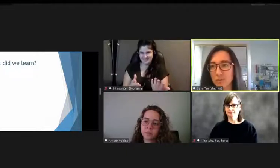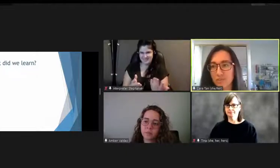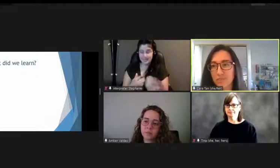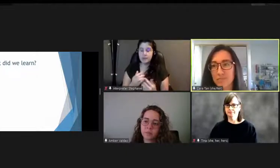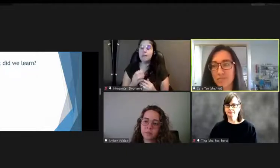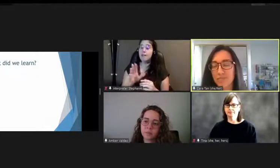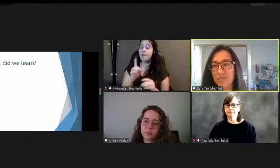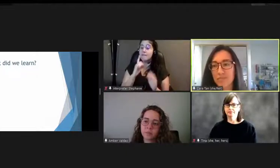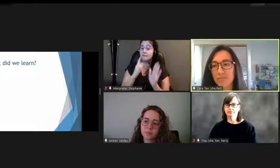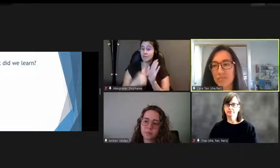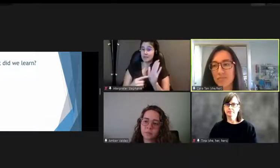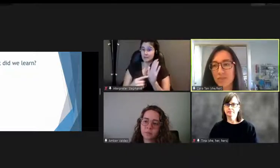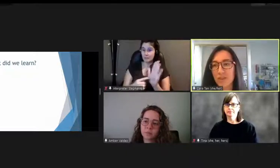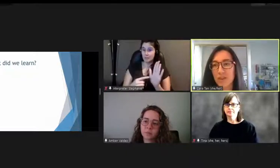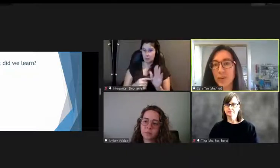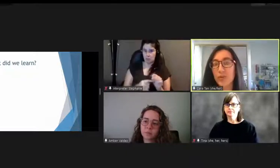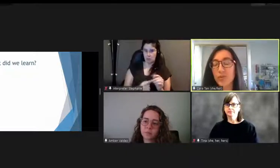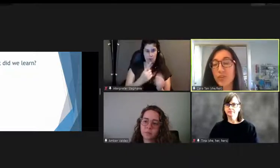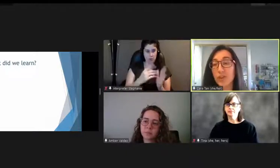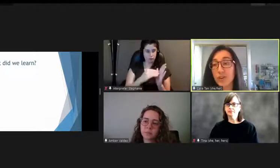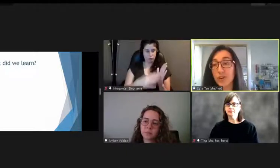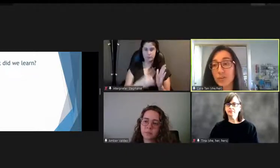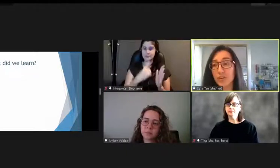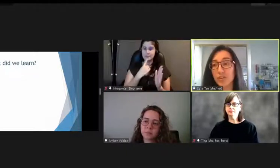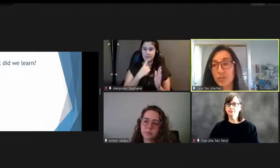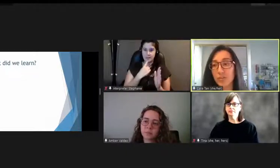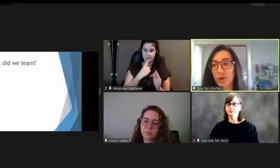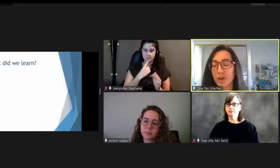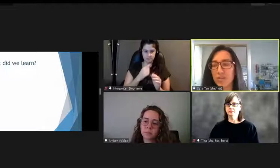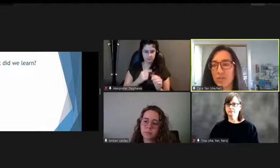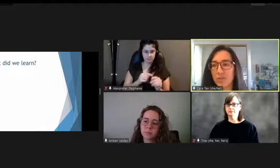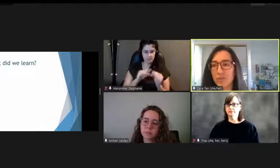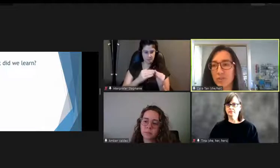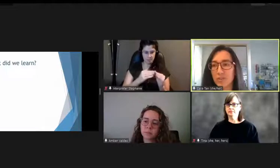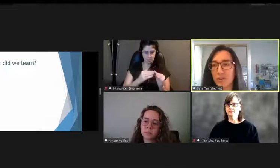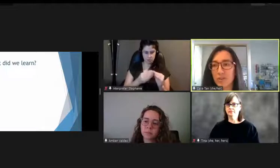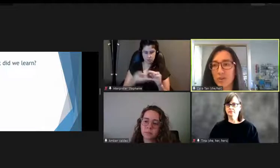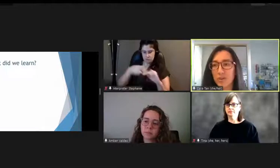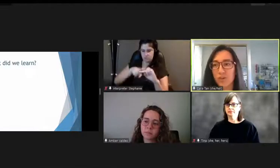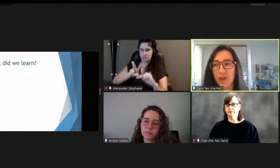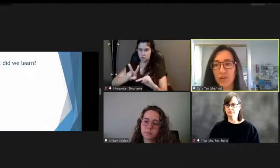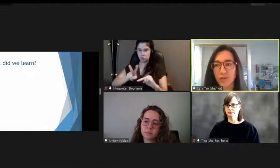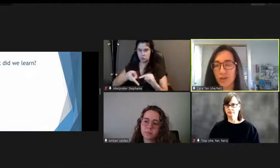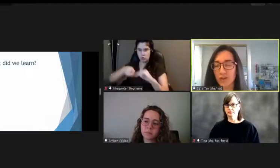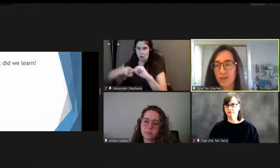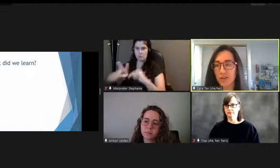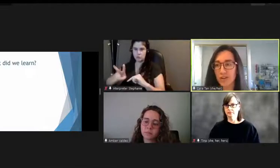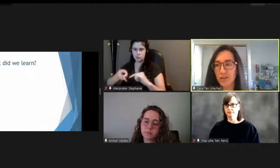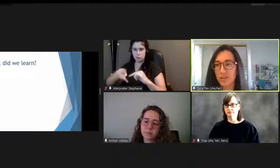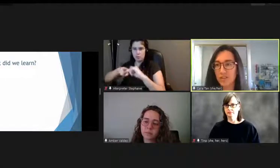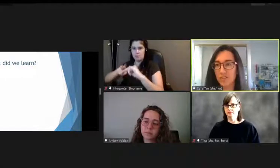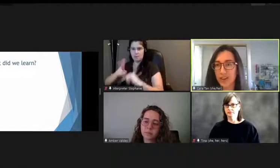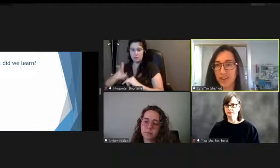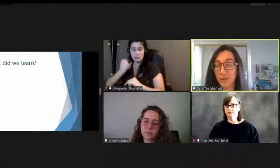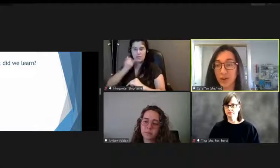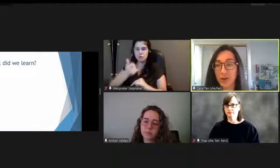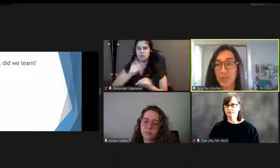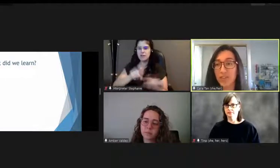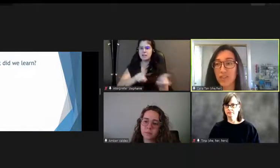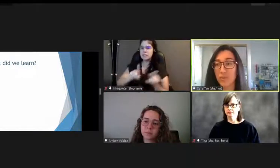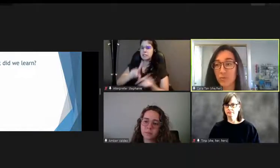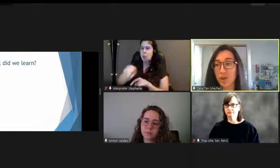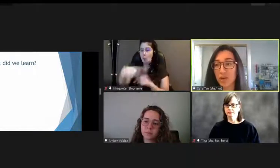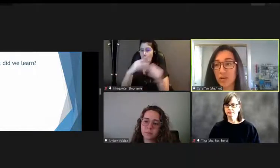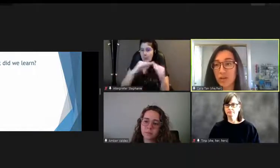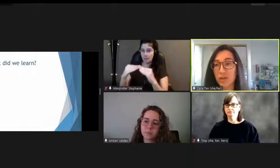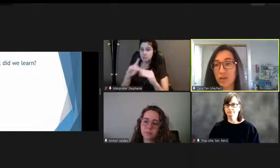2s. If we only look for numbers that do go up by 2s, would you ever find out your